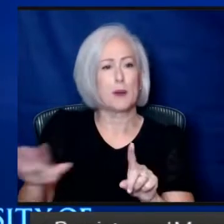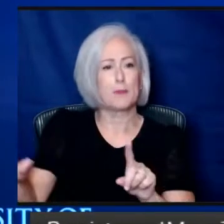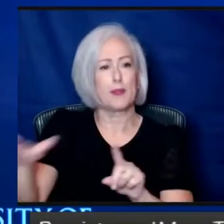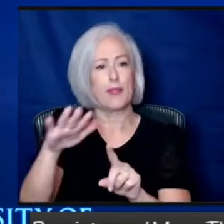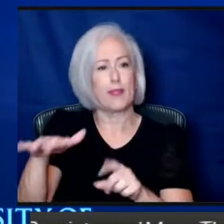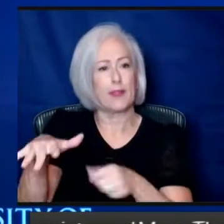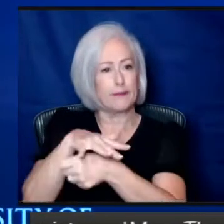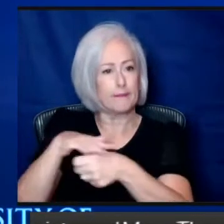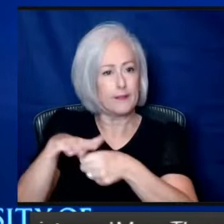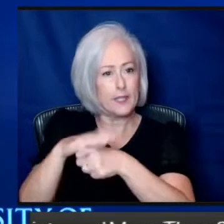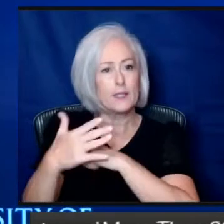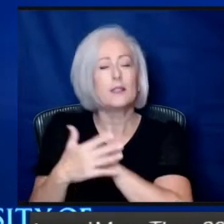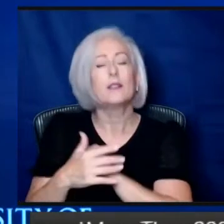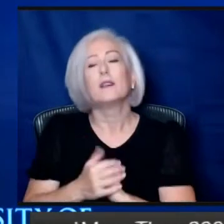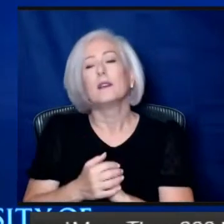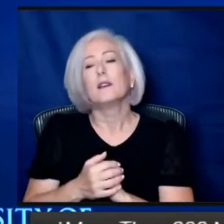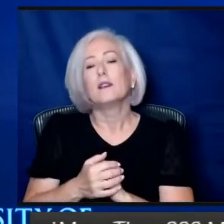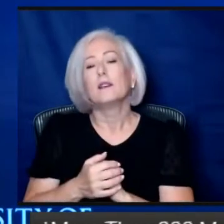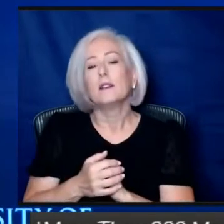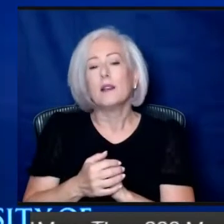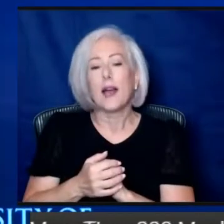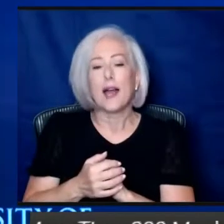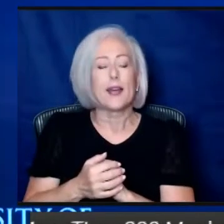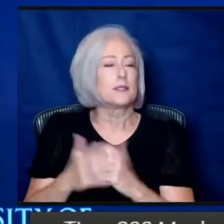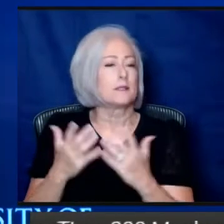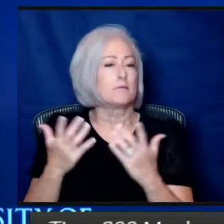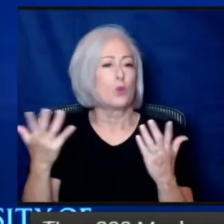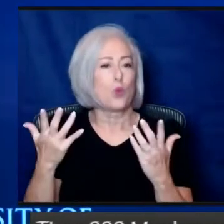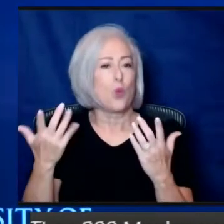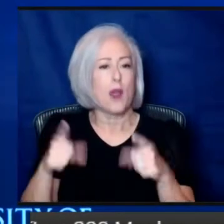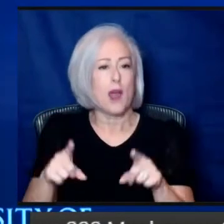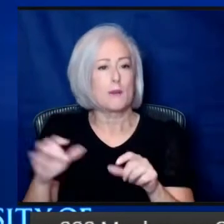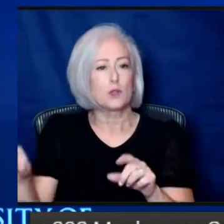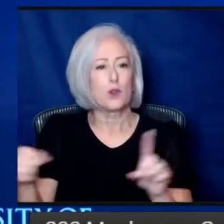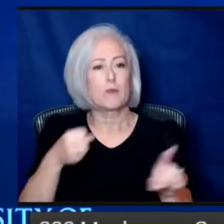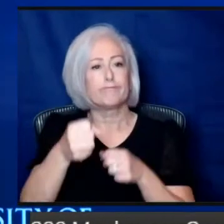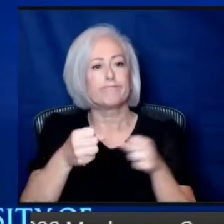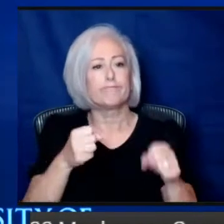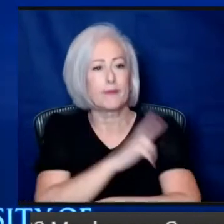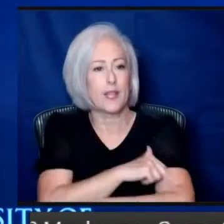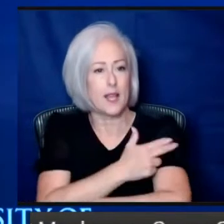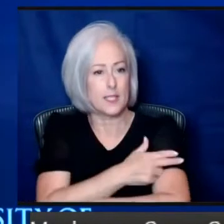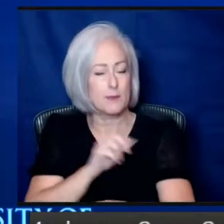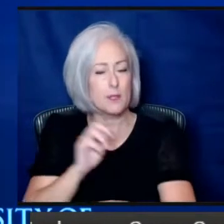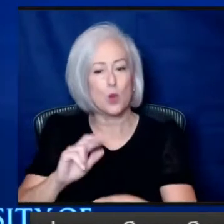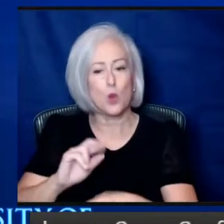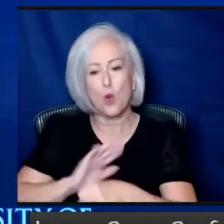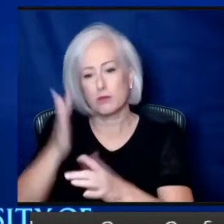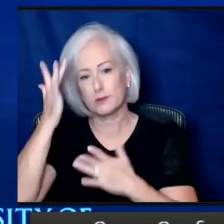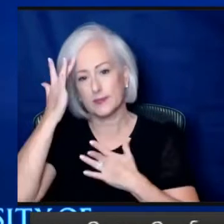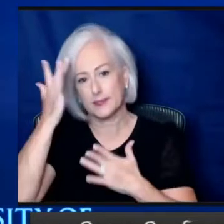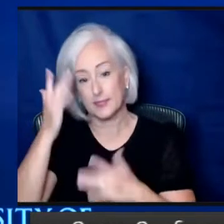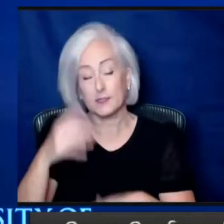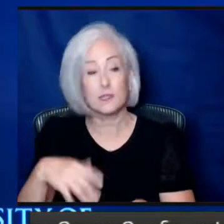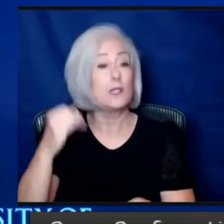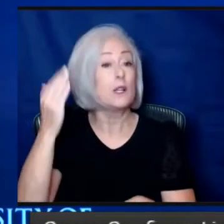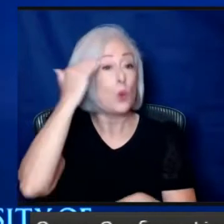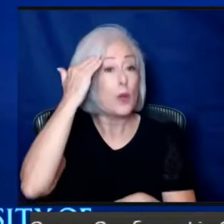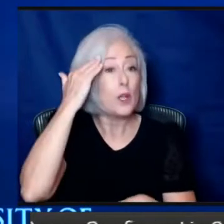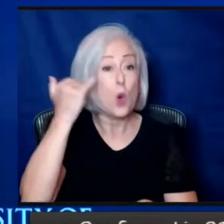capacity and how those things go. We know it's going to be important moving forward because we know when there are shutdowns in China and